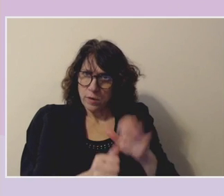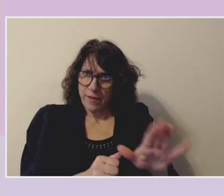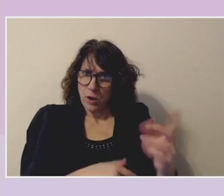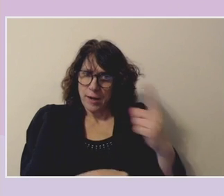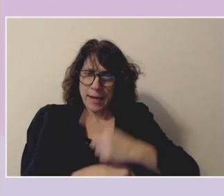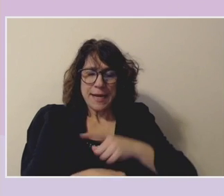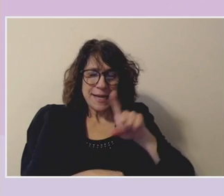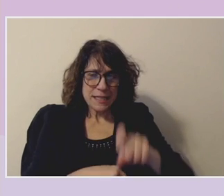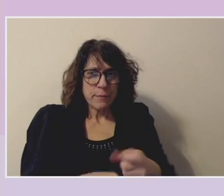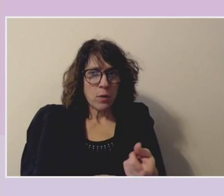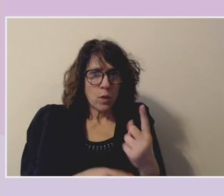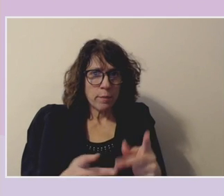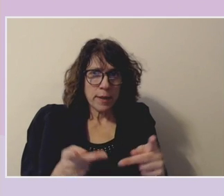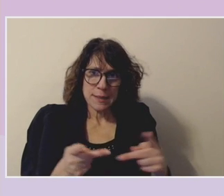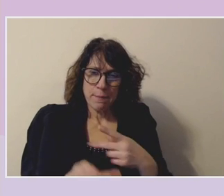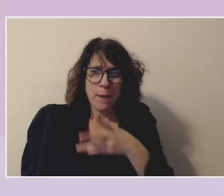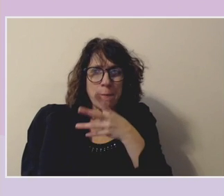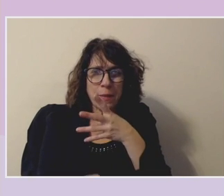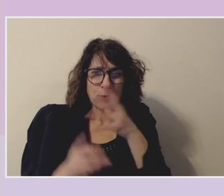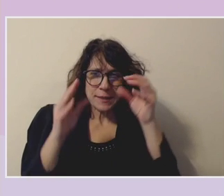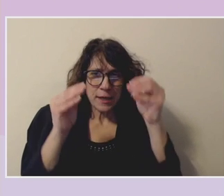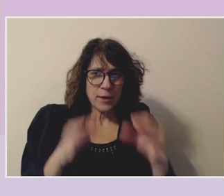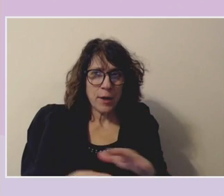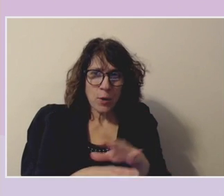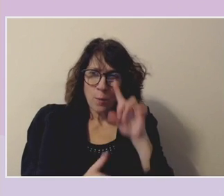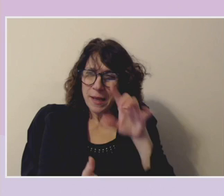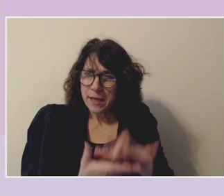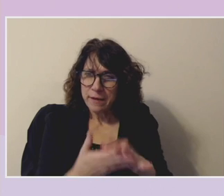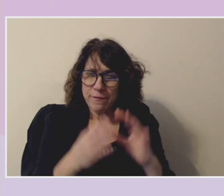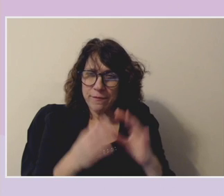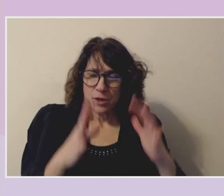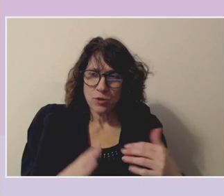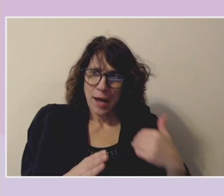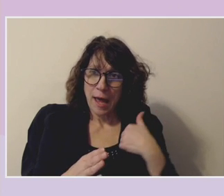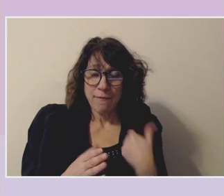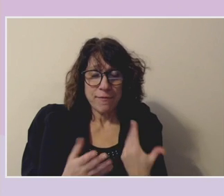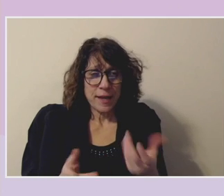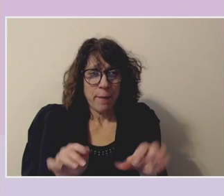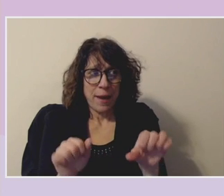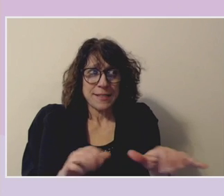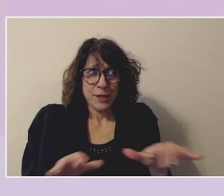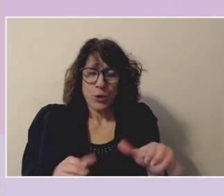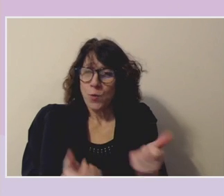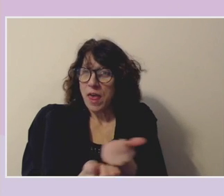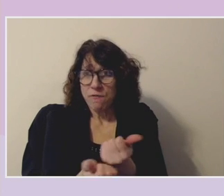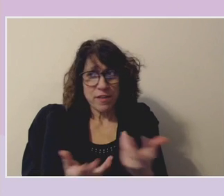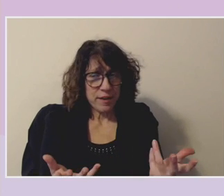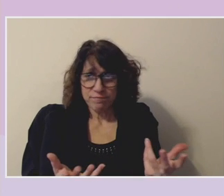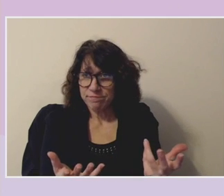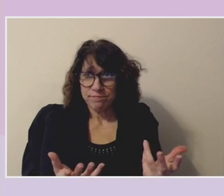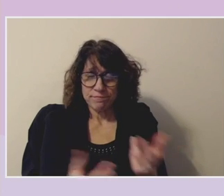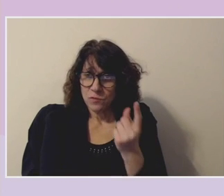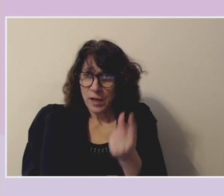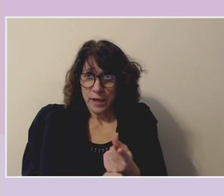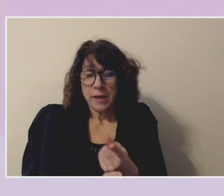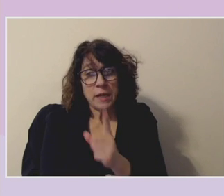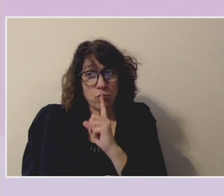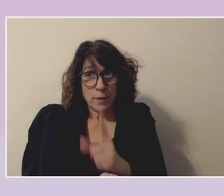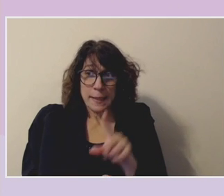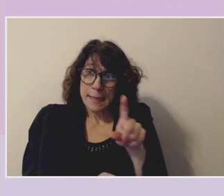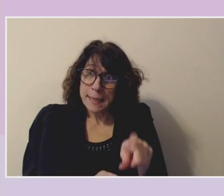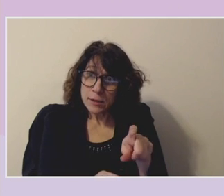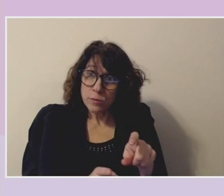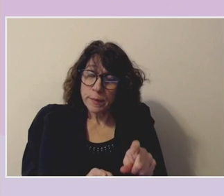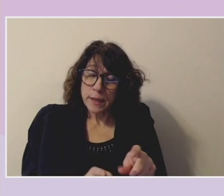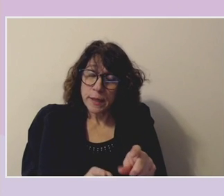my mom is a teacher, so I do not believe that teachers have the capacity to do everything, right? And so it really does need to be in